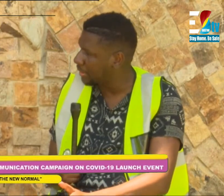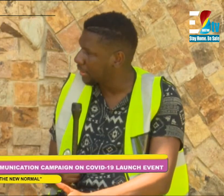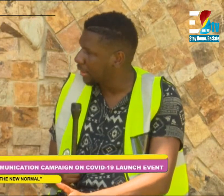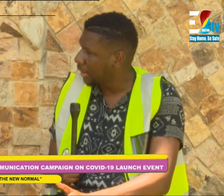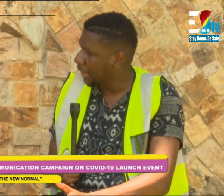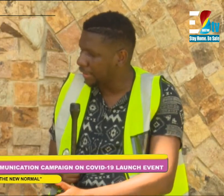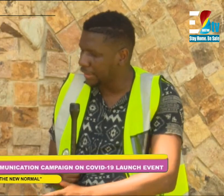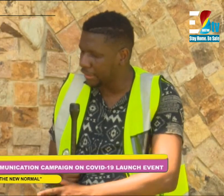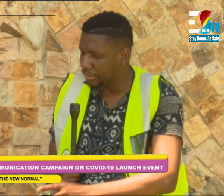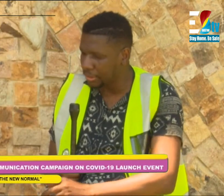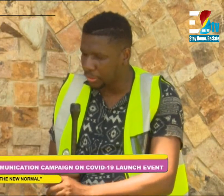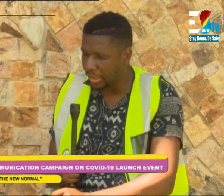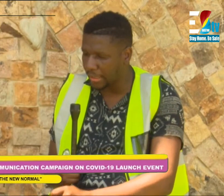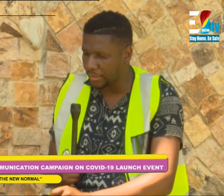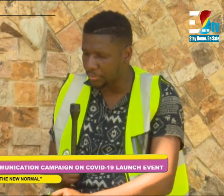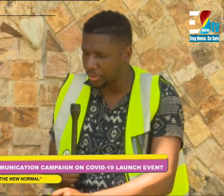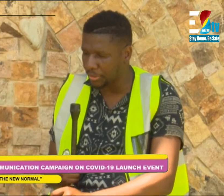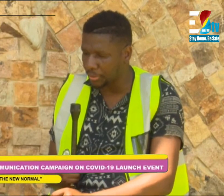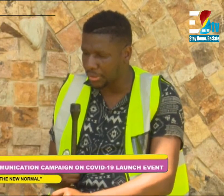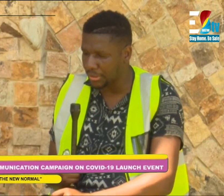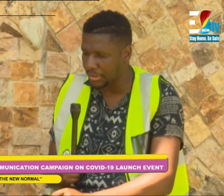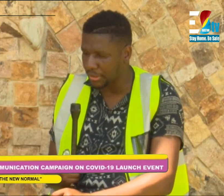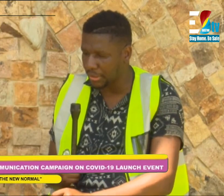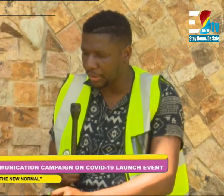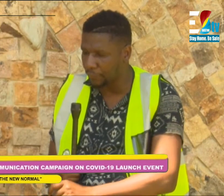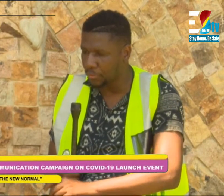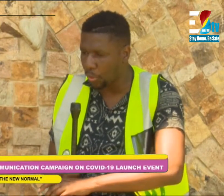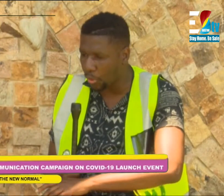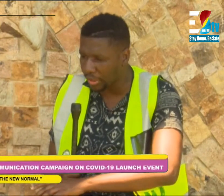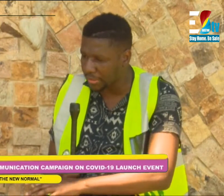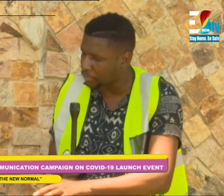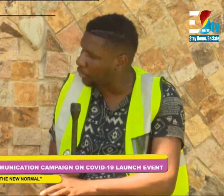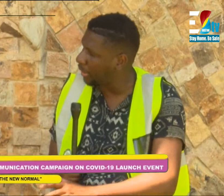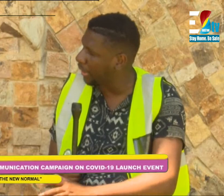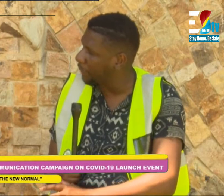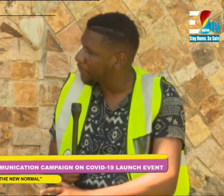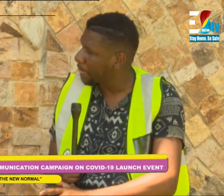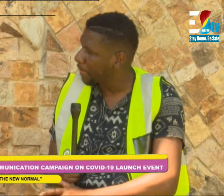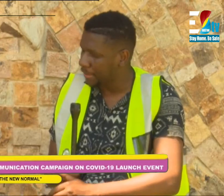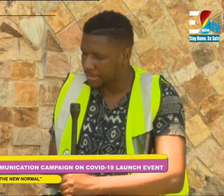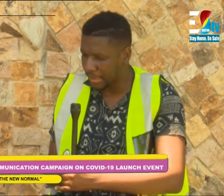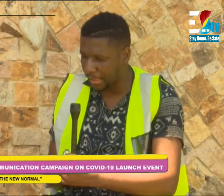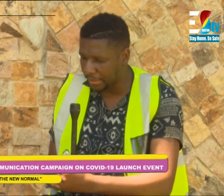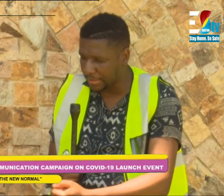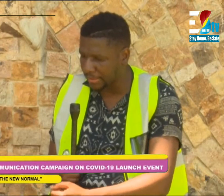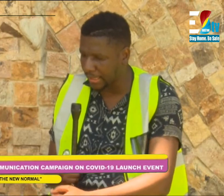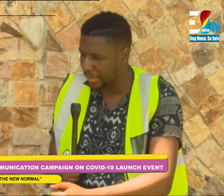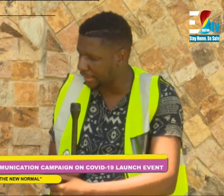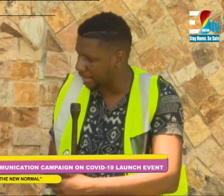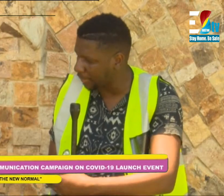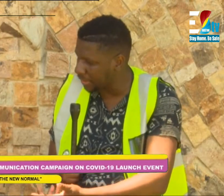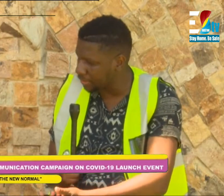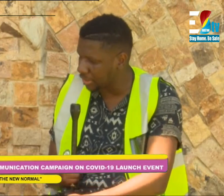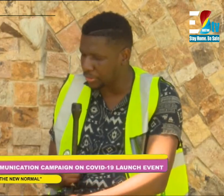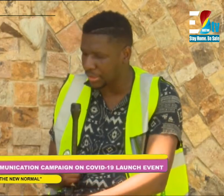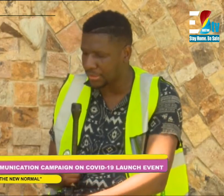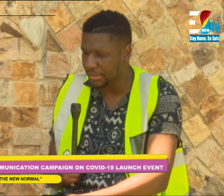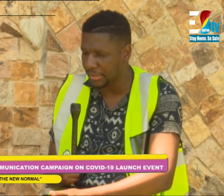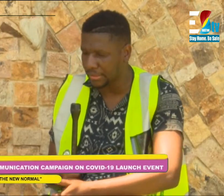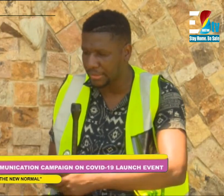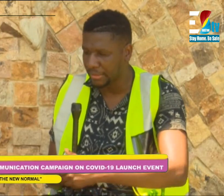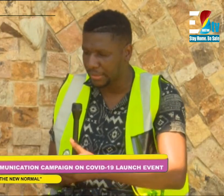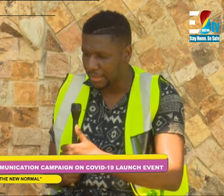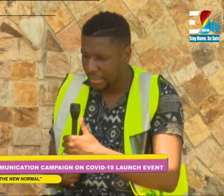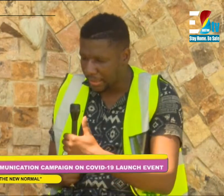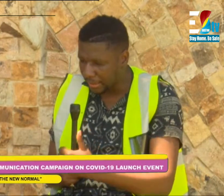bethu and into le kahle joni ukuthi if sonke sachubeka sageza tandla samaintain social